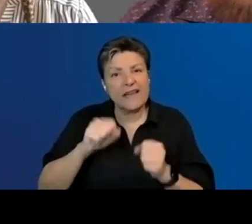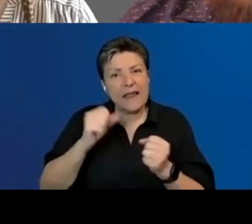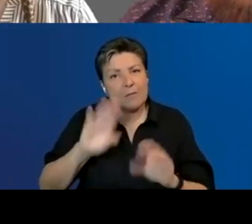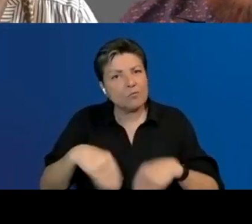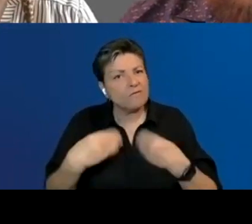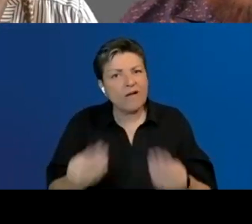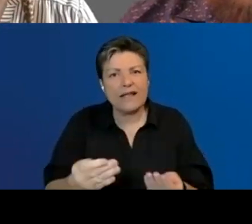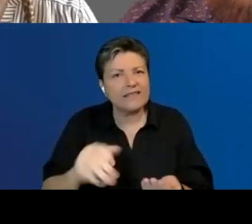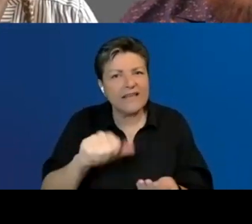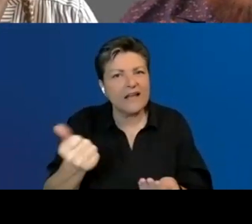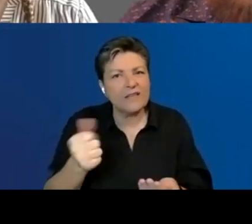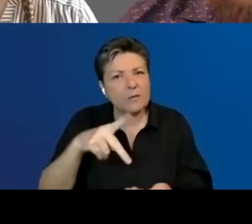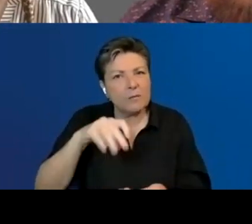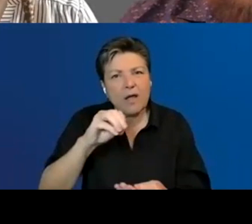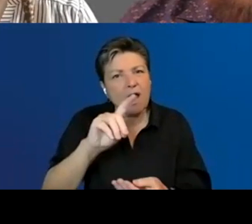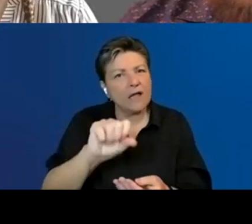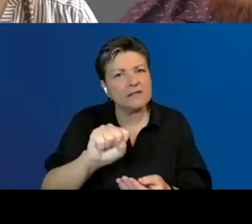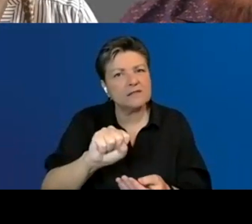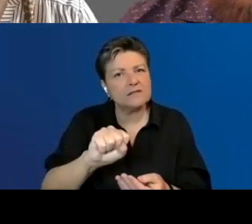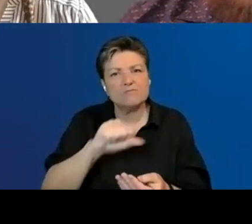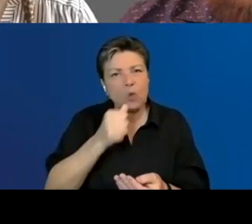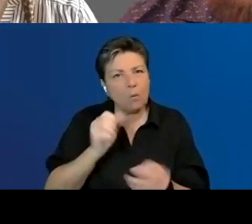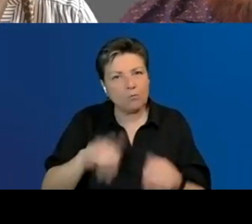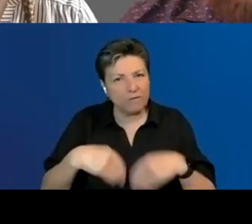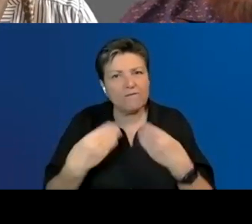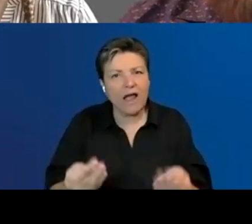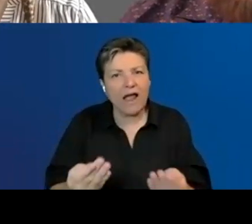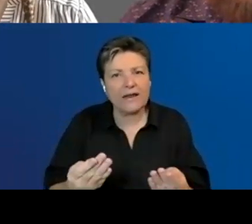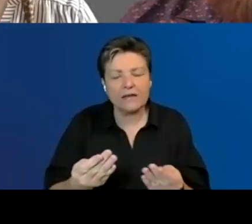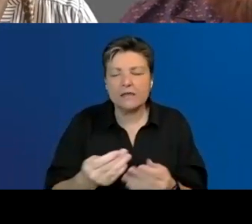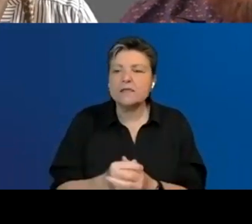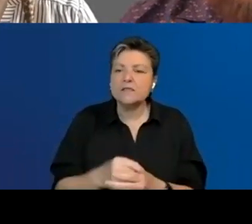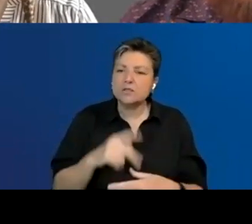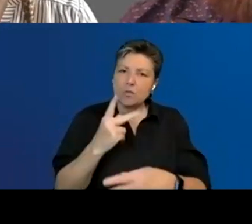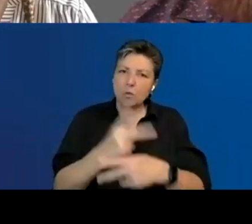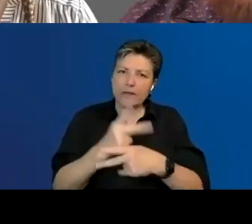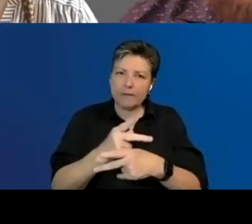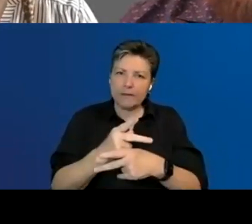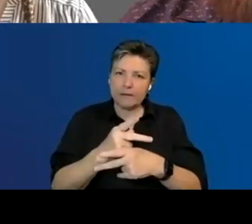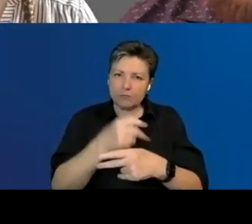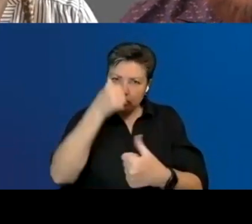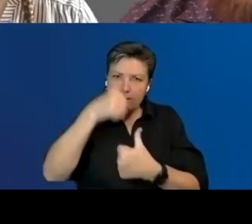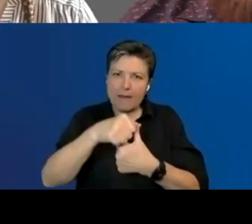hasn't. So yeah, keeping them in mind.